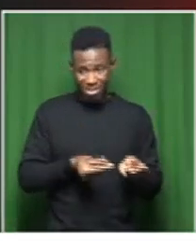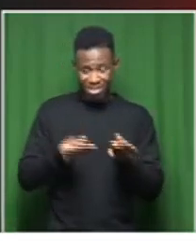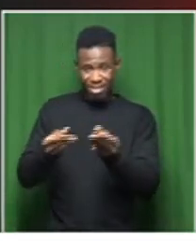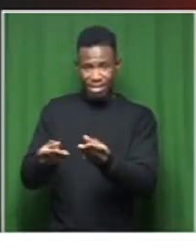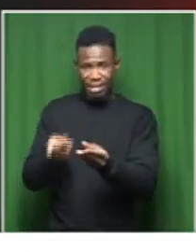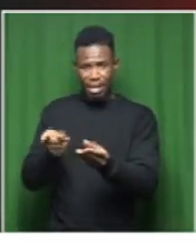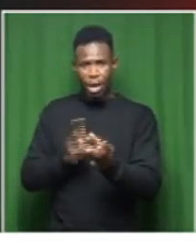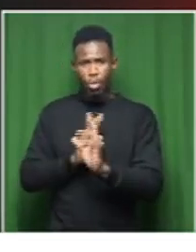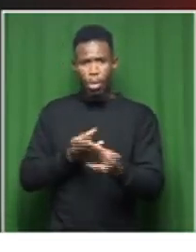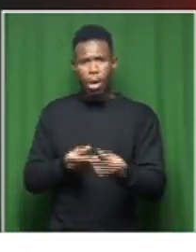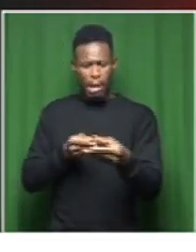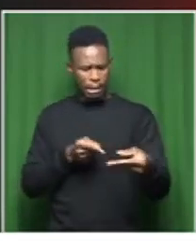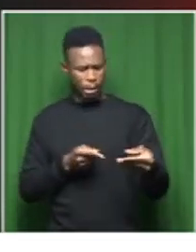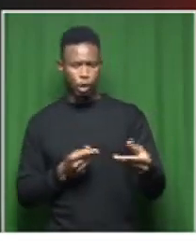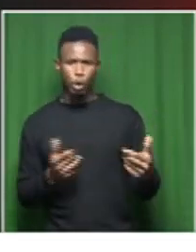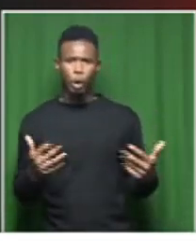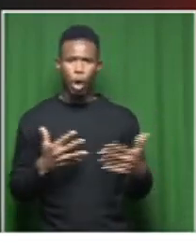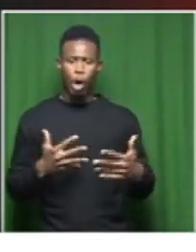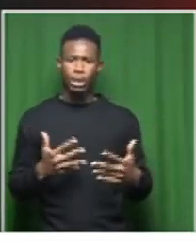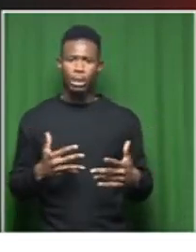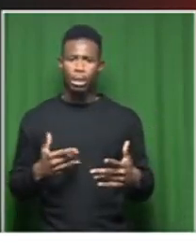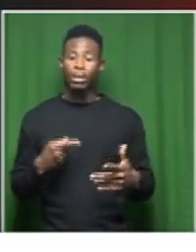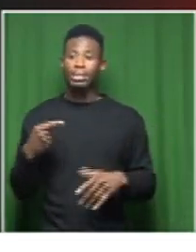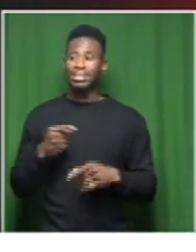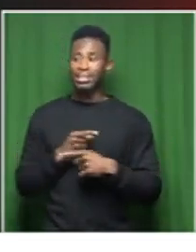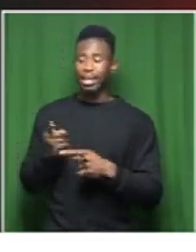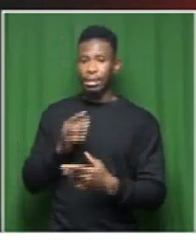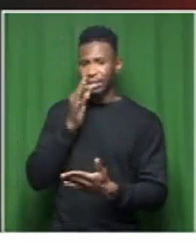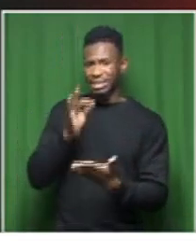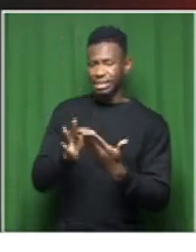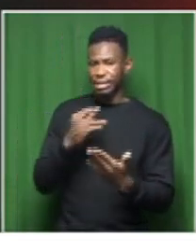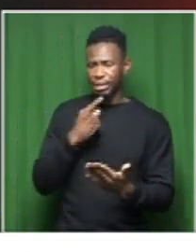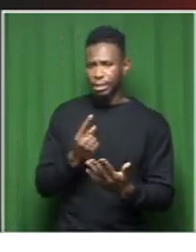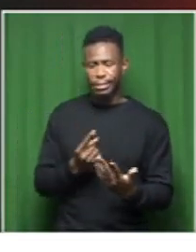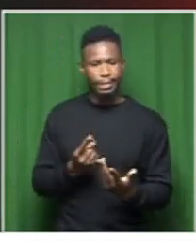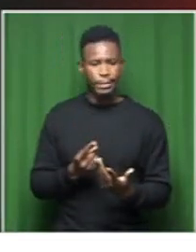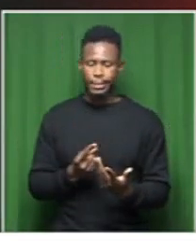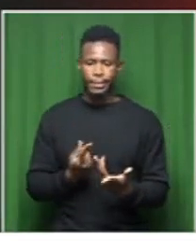it's quite disturbing. And one of their recommendations is that we need to re-look at